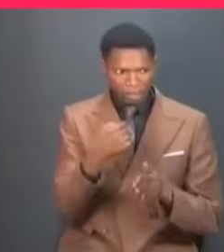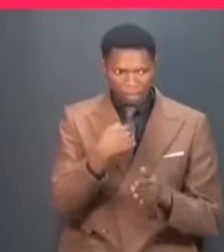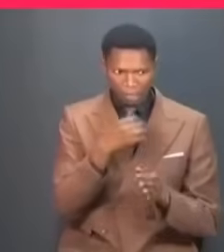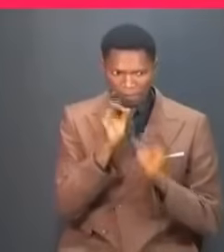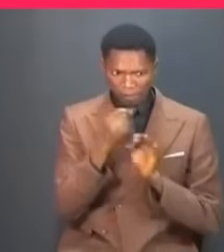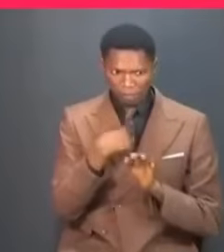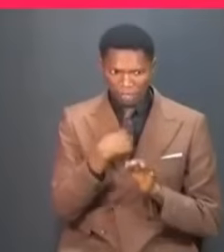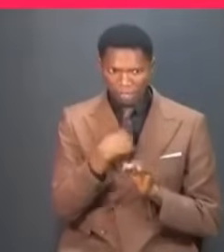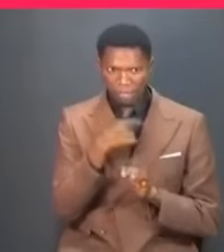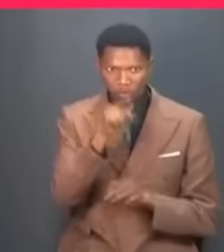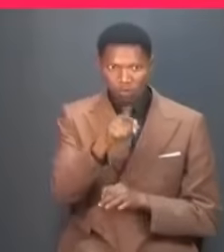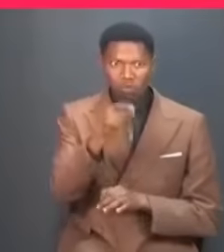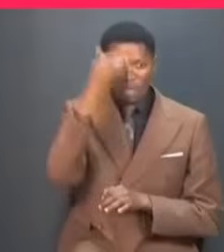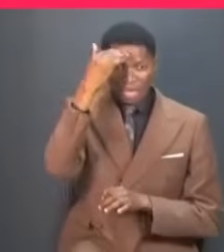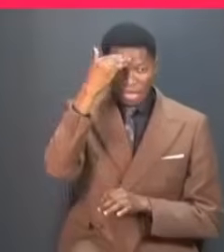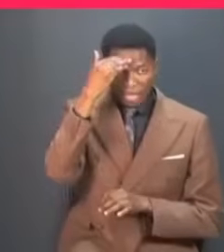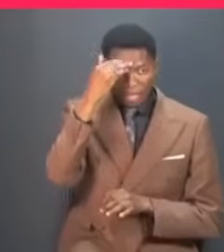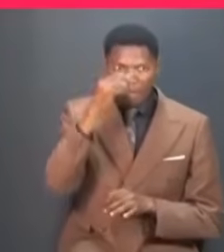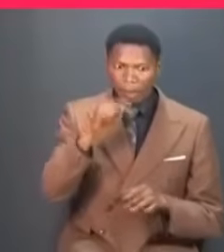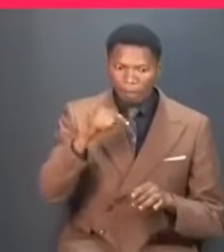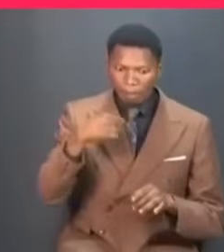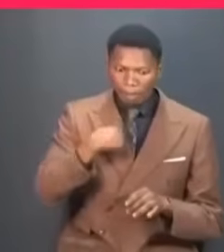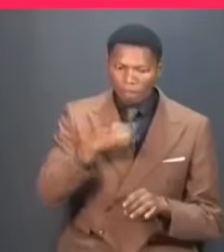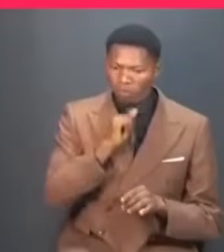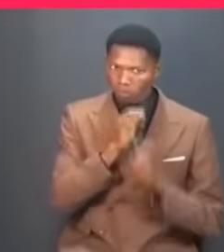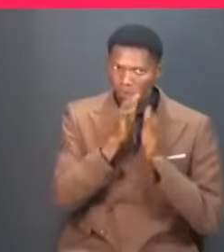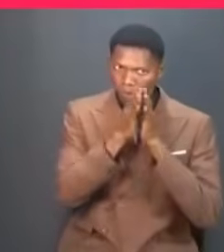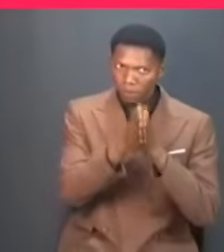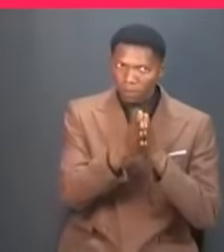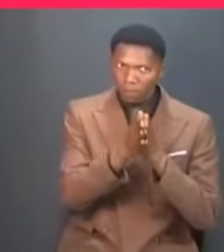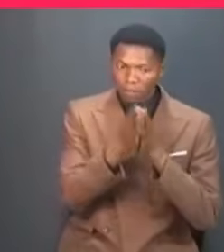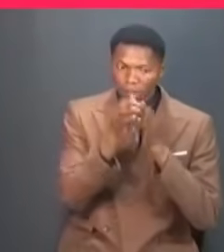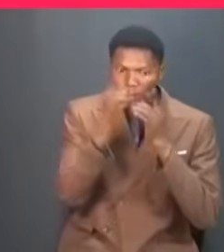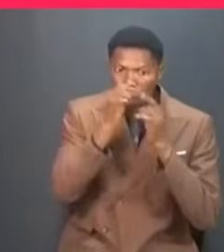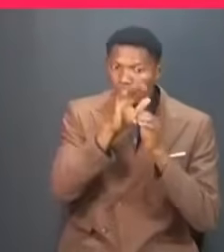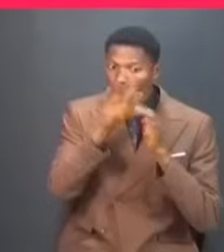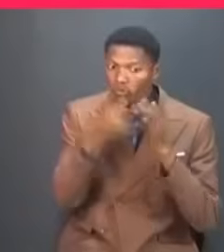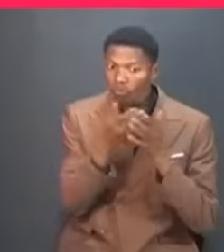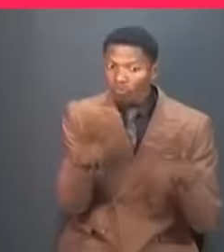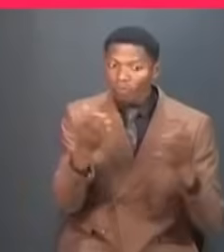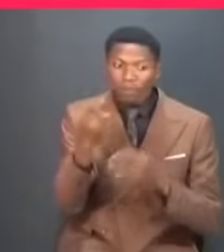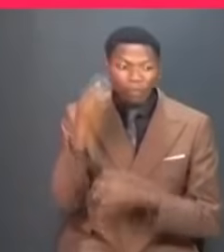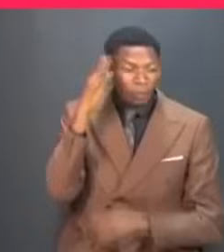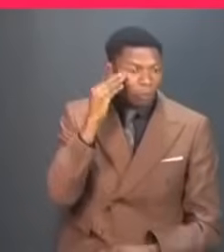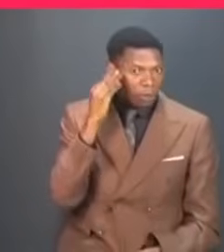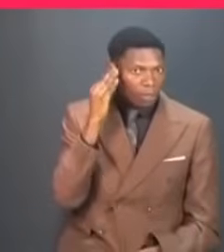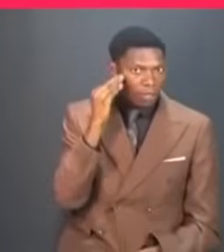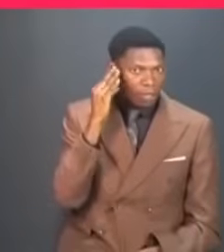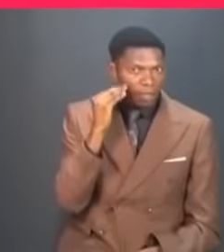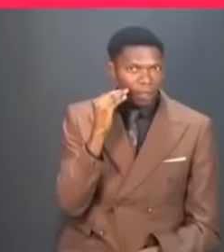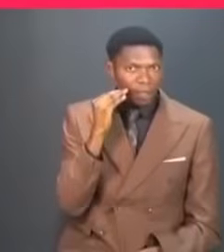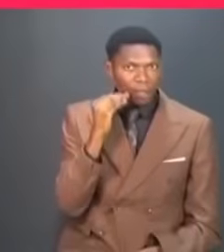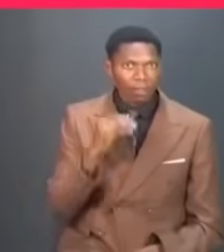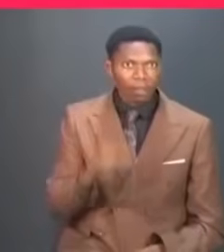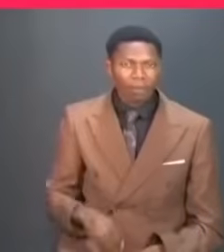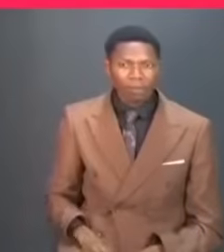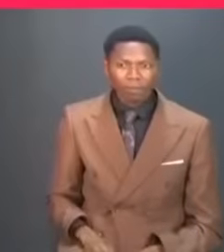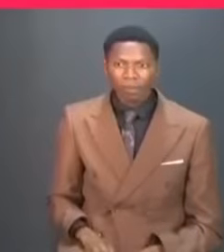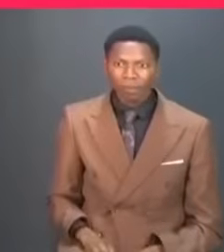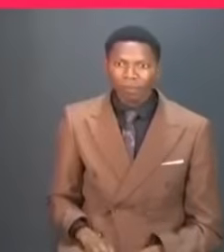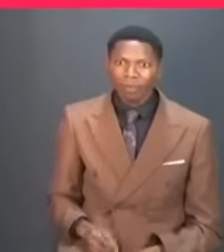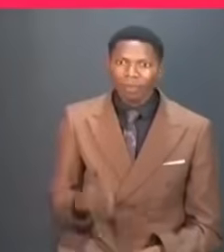you. I'm not asking you, because we are all experiencing it, that the size